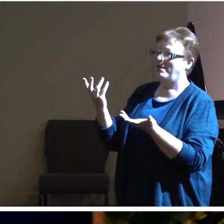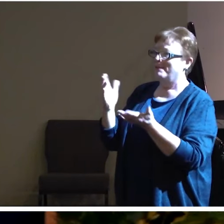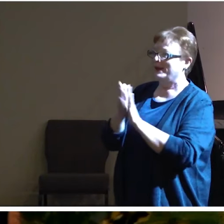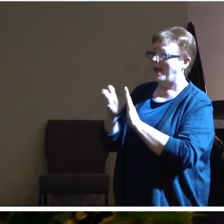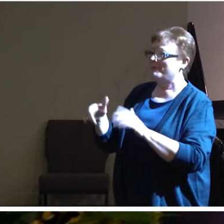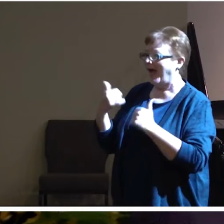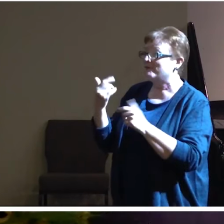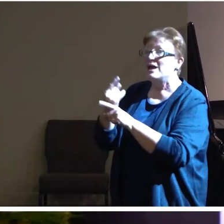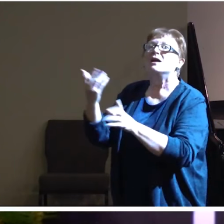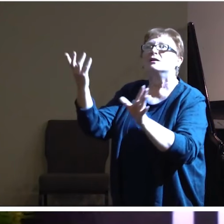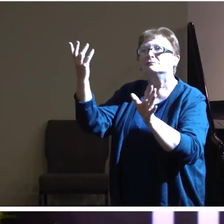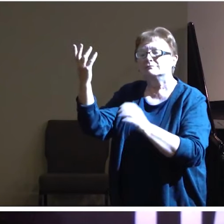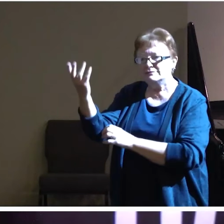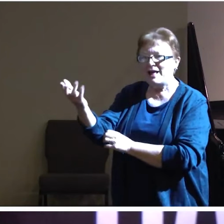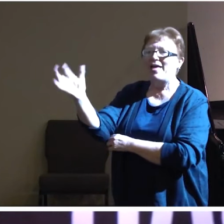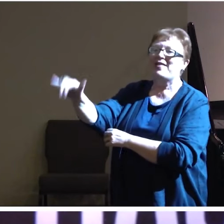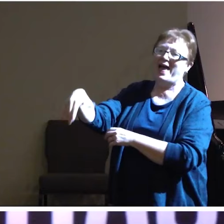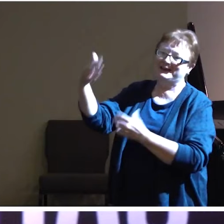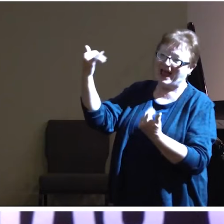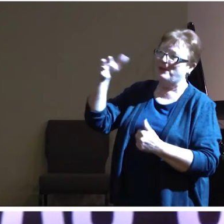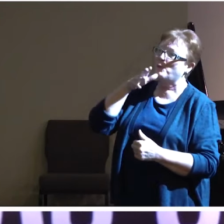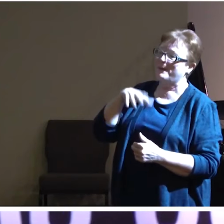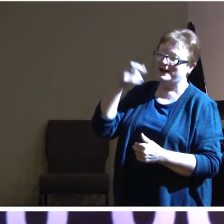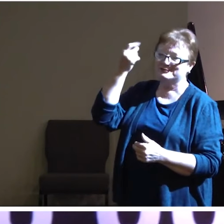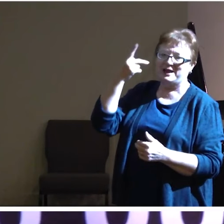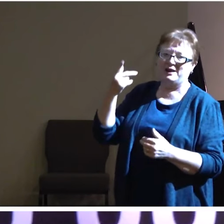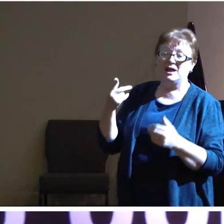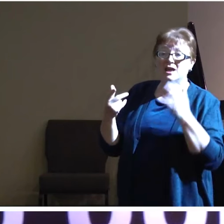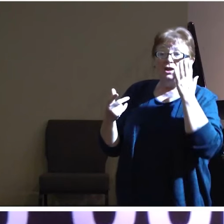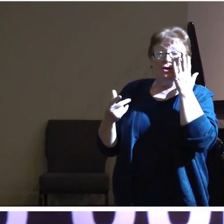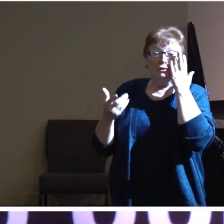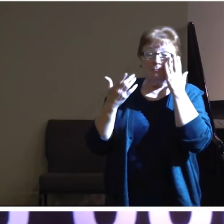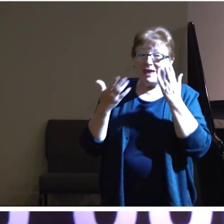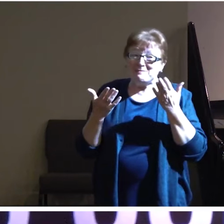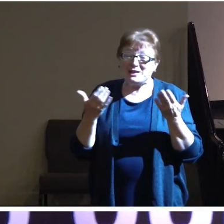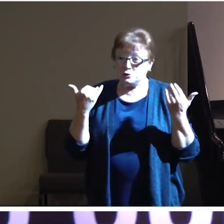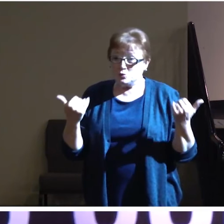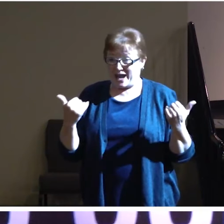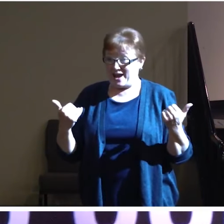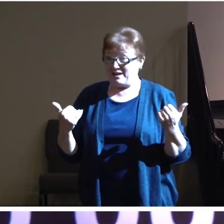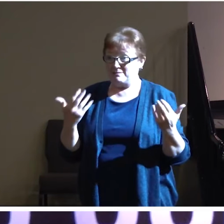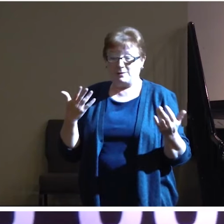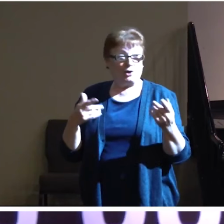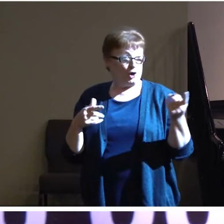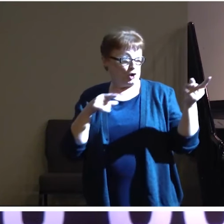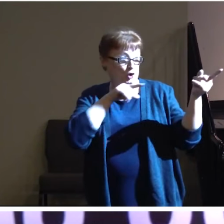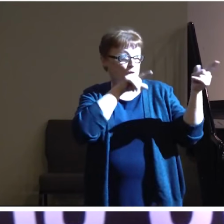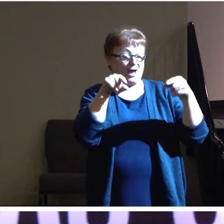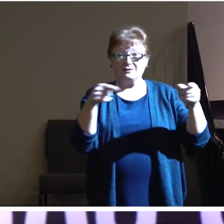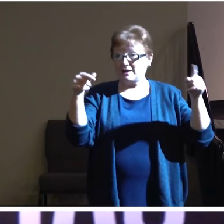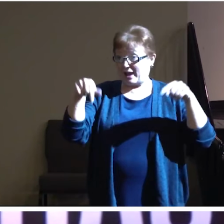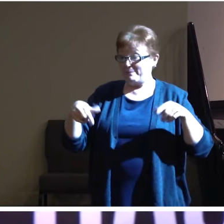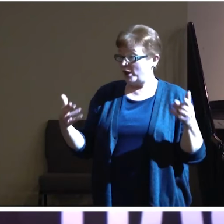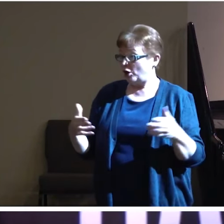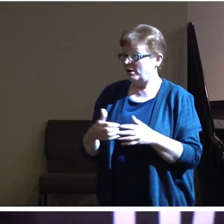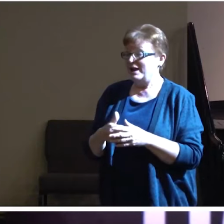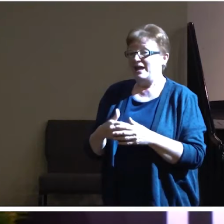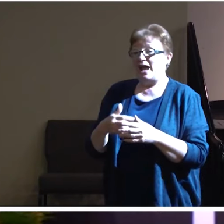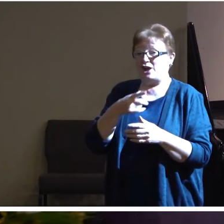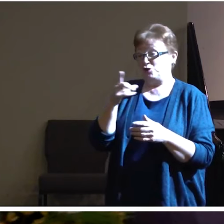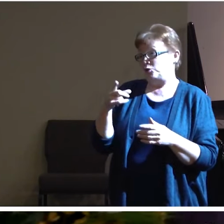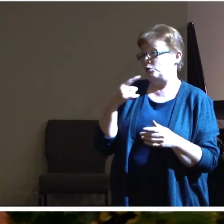Perhaps you've come to church today and you would be willing to admit to yourself that your life's a little confusing at times,